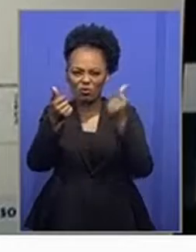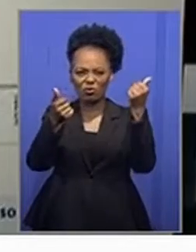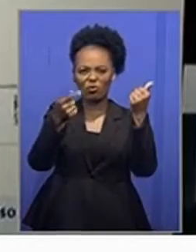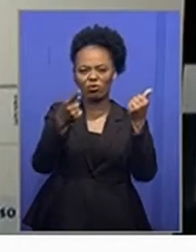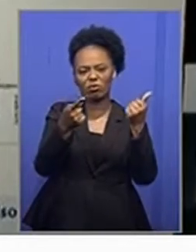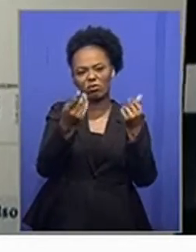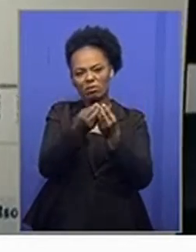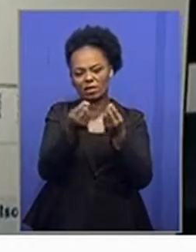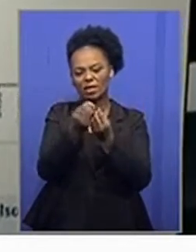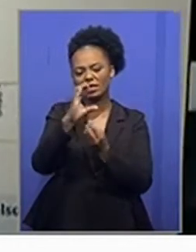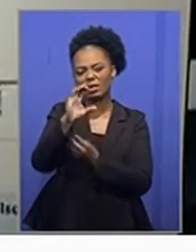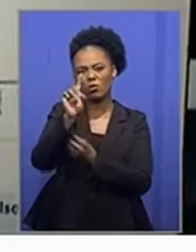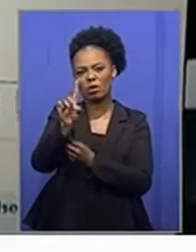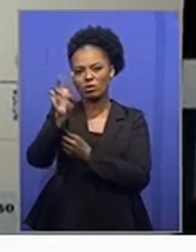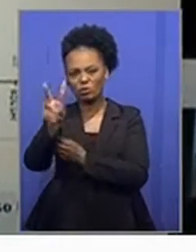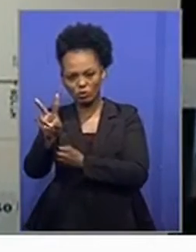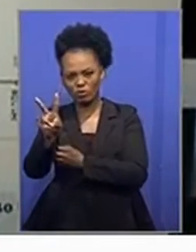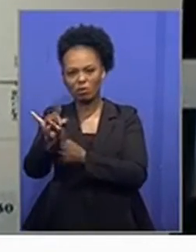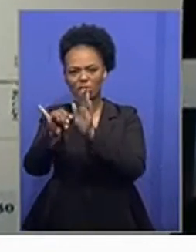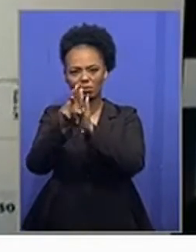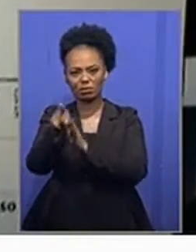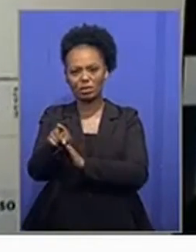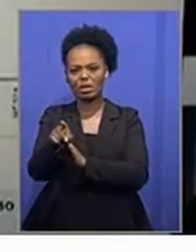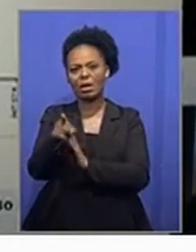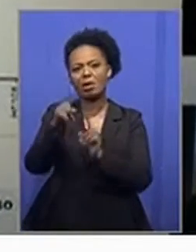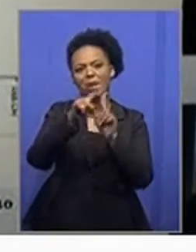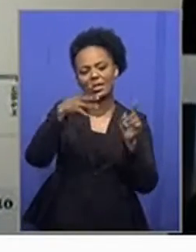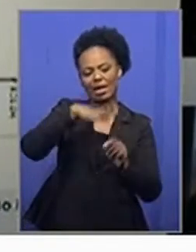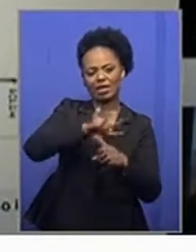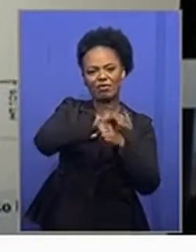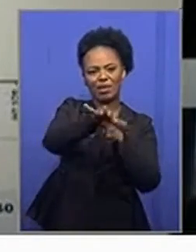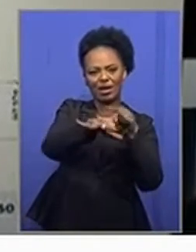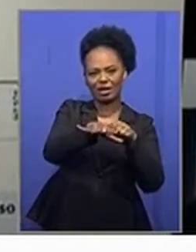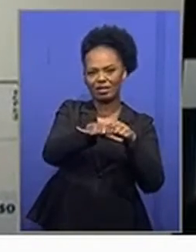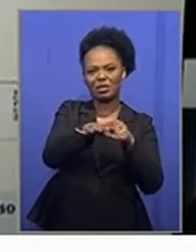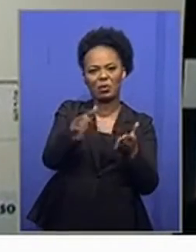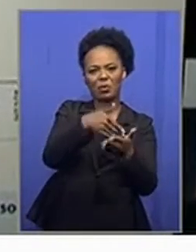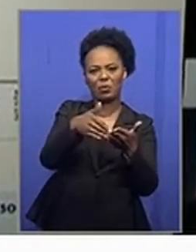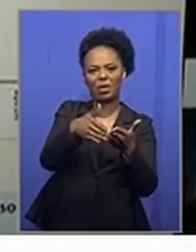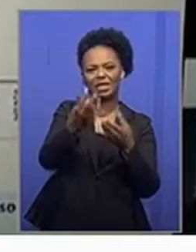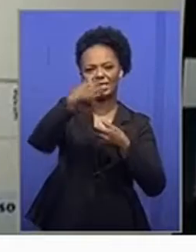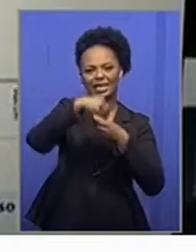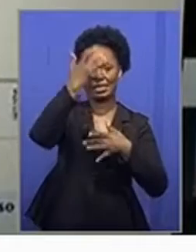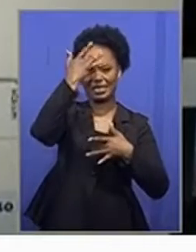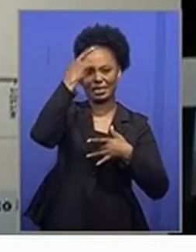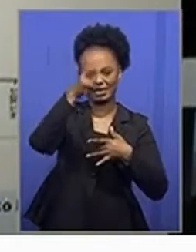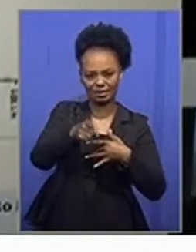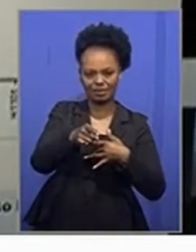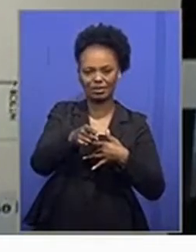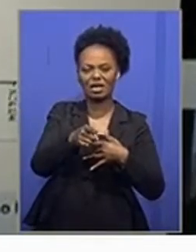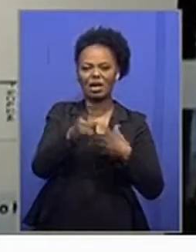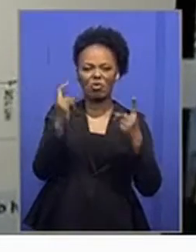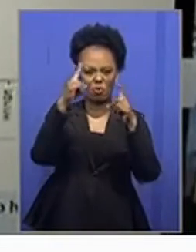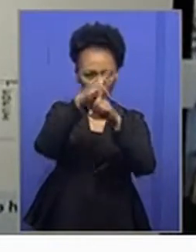arisen in the C12 that were not present in any other variants of concern or variants of interest. So there are some shared mutations, but